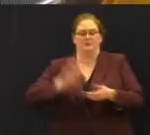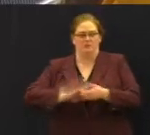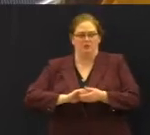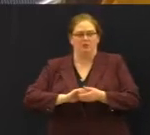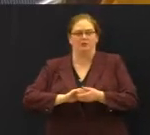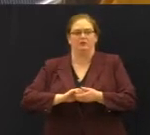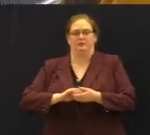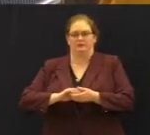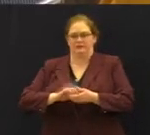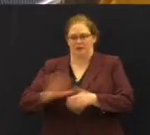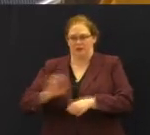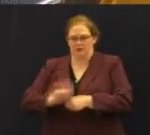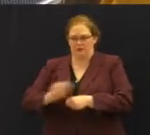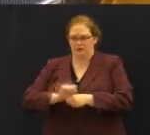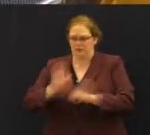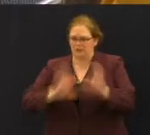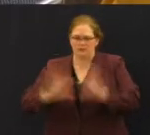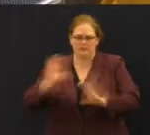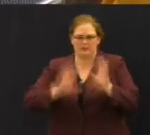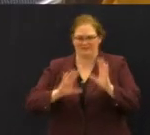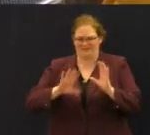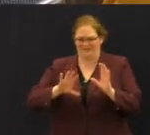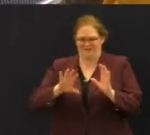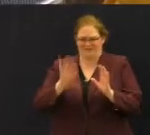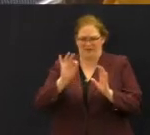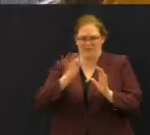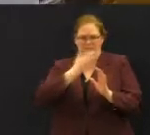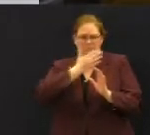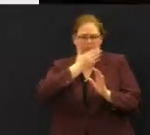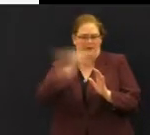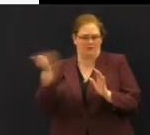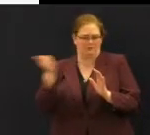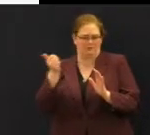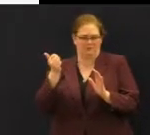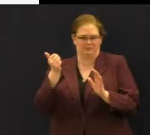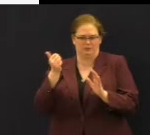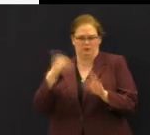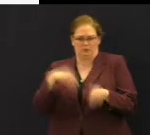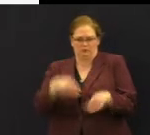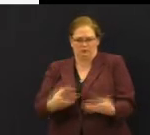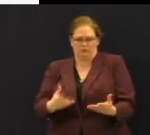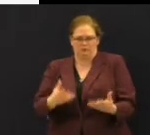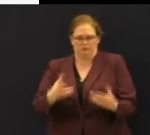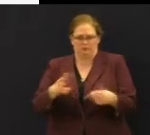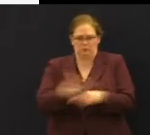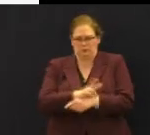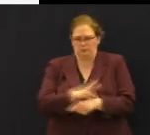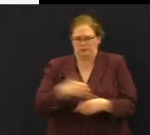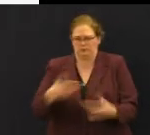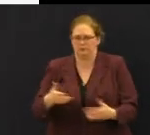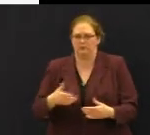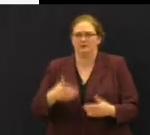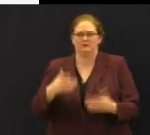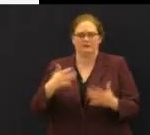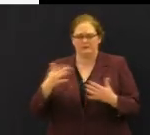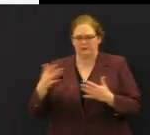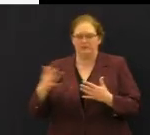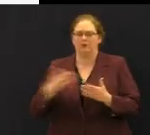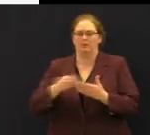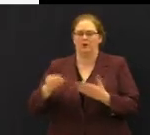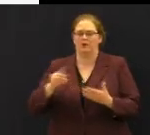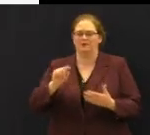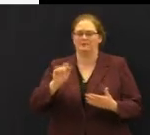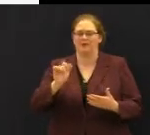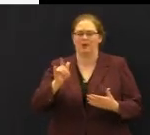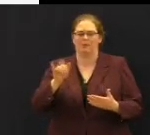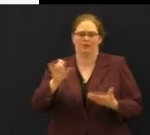lot of work and a lot of time to come up with what would be the best devices to utilize. And so we ended up purchasing tablets through our